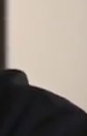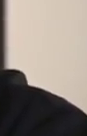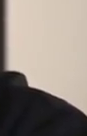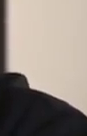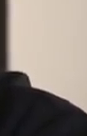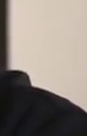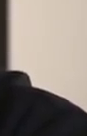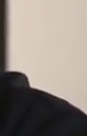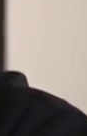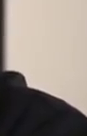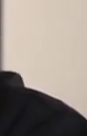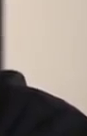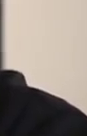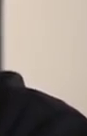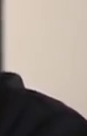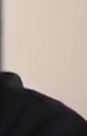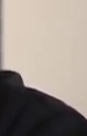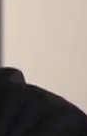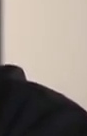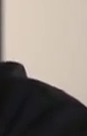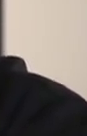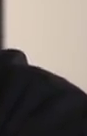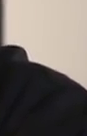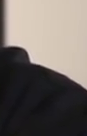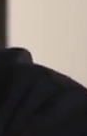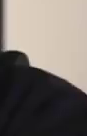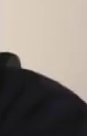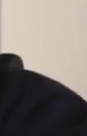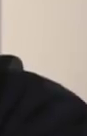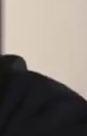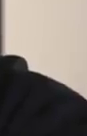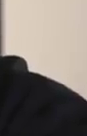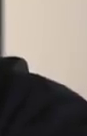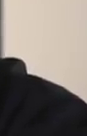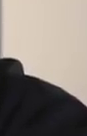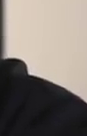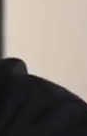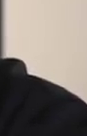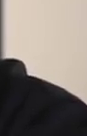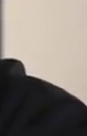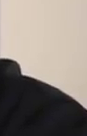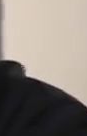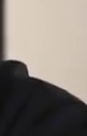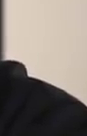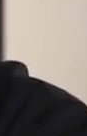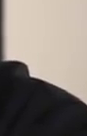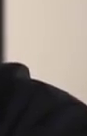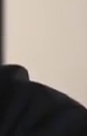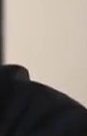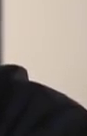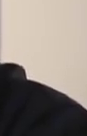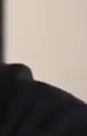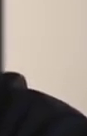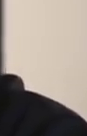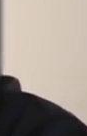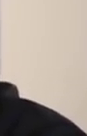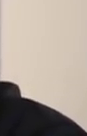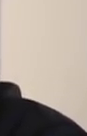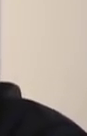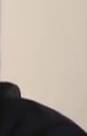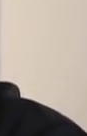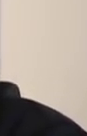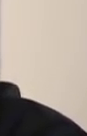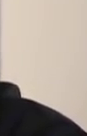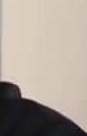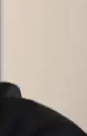They are actively following to establish the truth, and if there will be any culprits, they'll be taken to